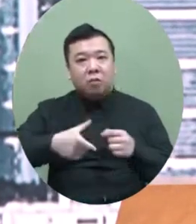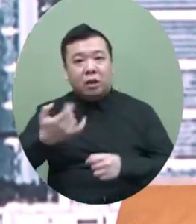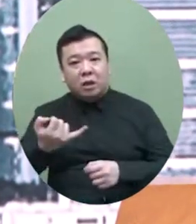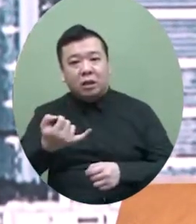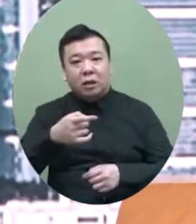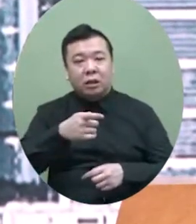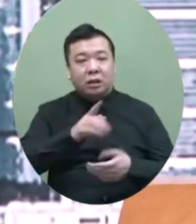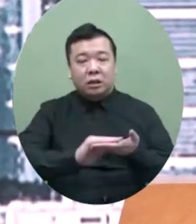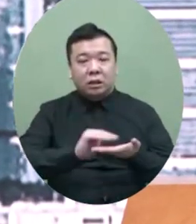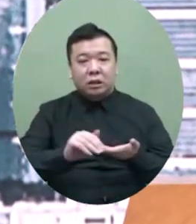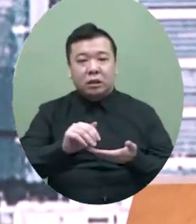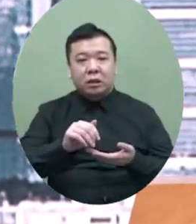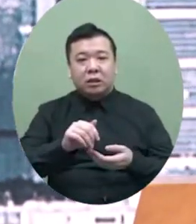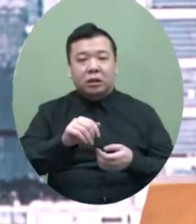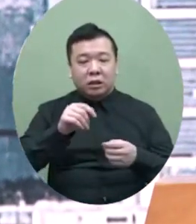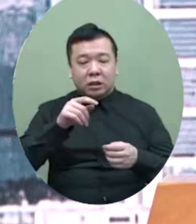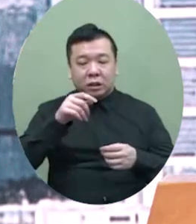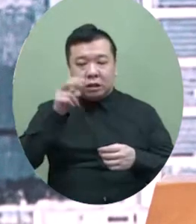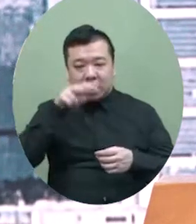questions. I'll try to answer, but you will be